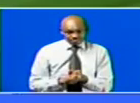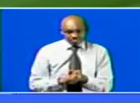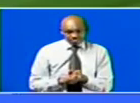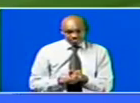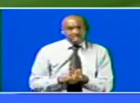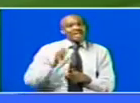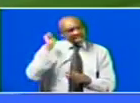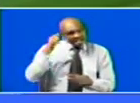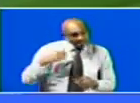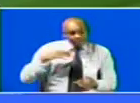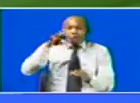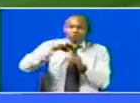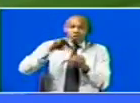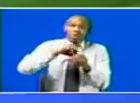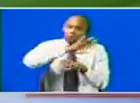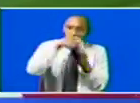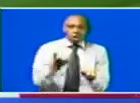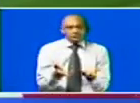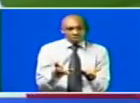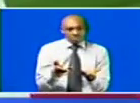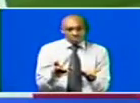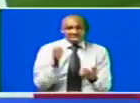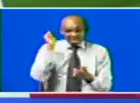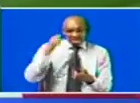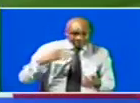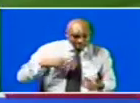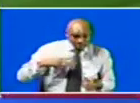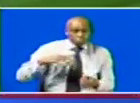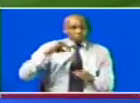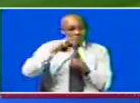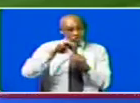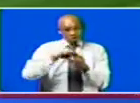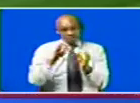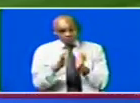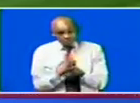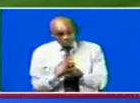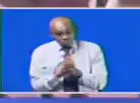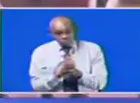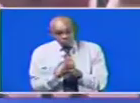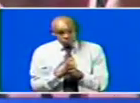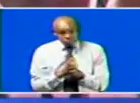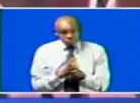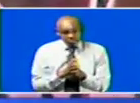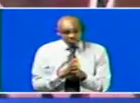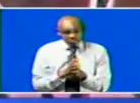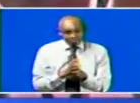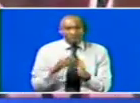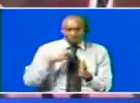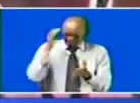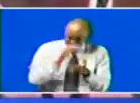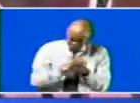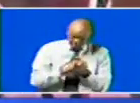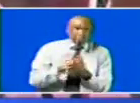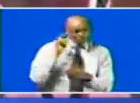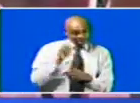ever voted for disorder. No Kenyan voted for disarray or dispute in government. I believe we should